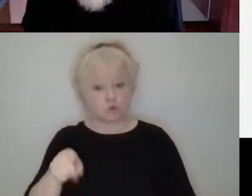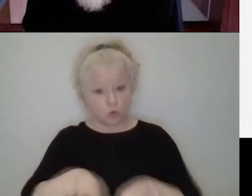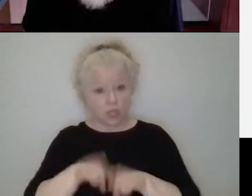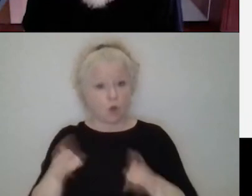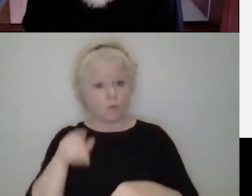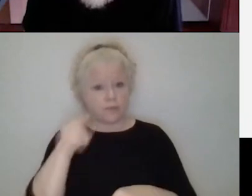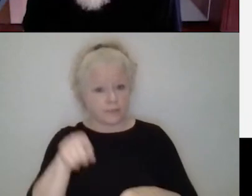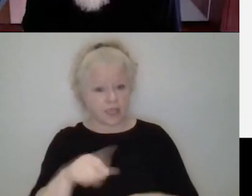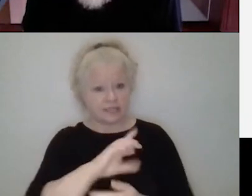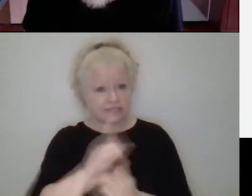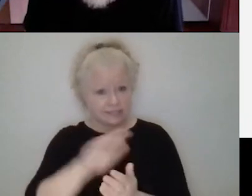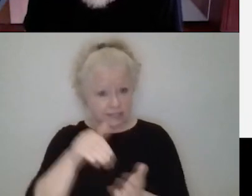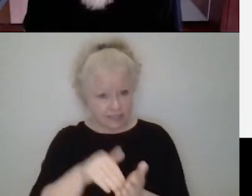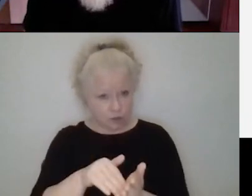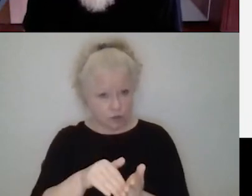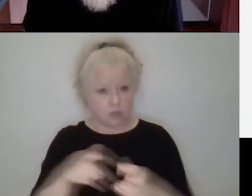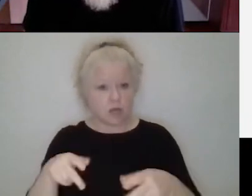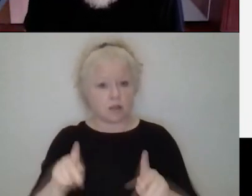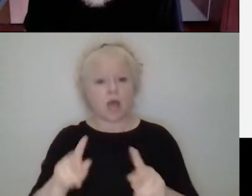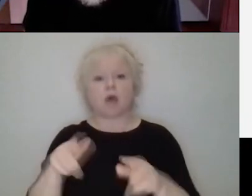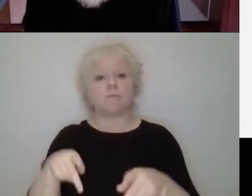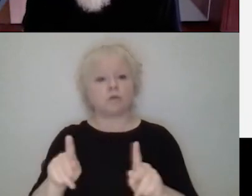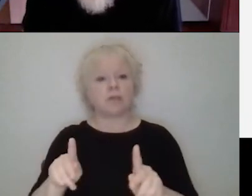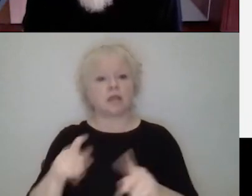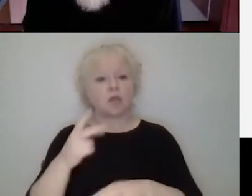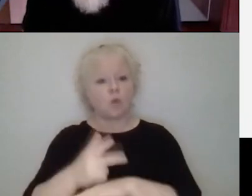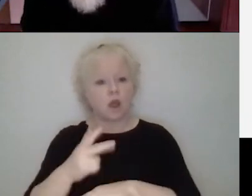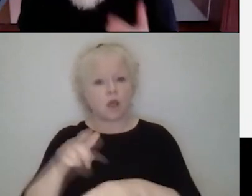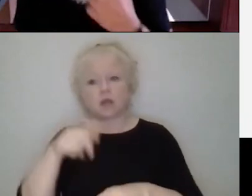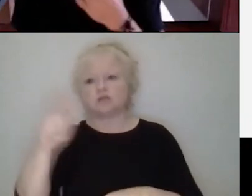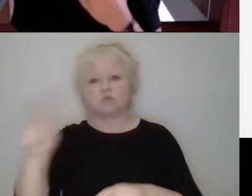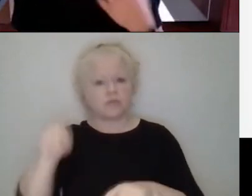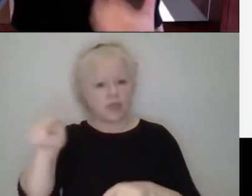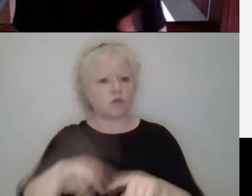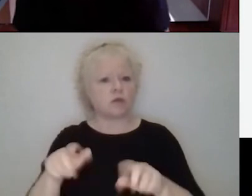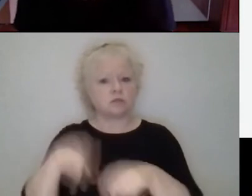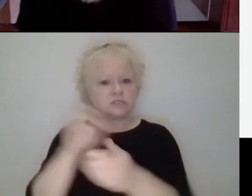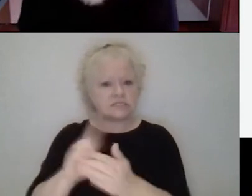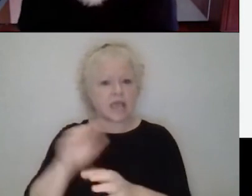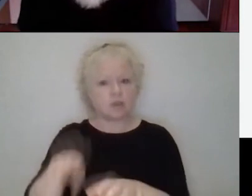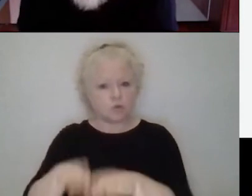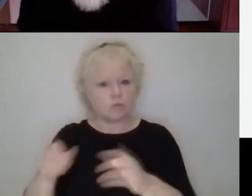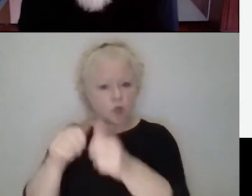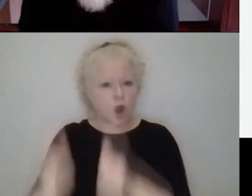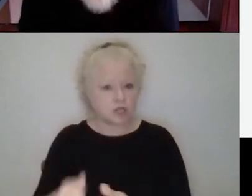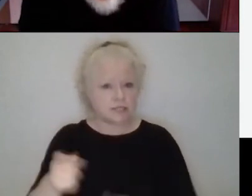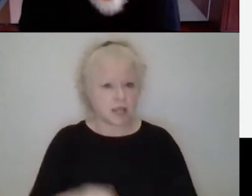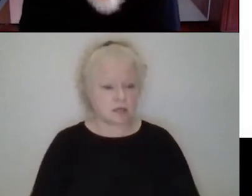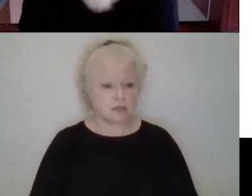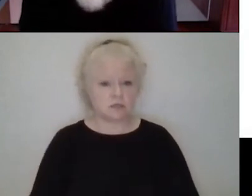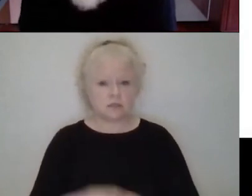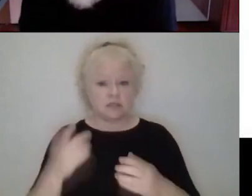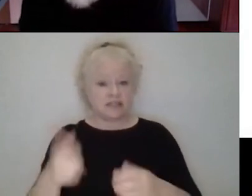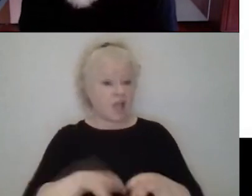is a design center that allows architects in Guadalajara or designers or creatives to visit the place. It's an open door